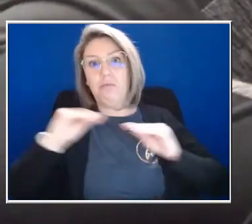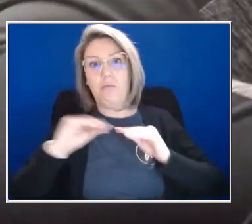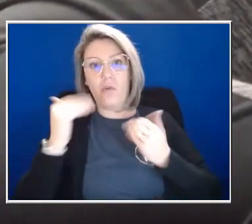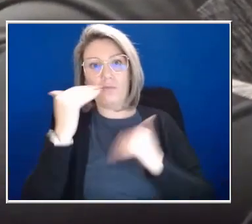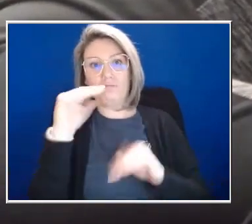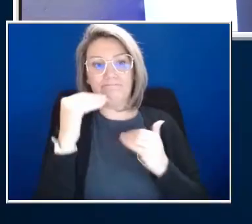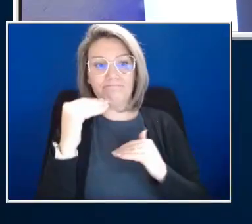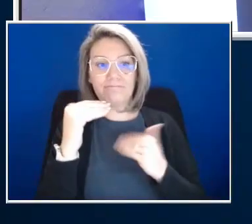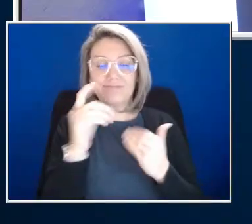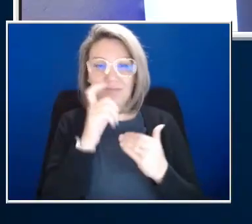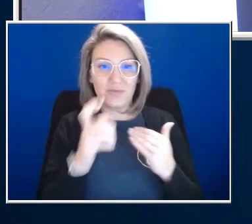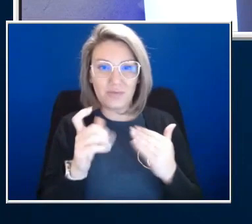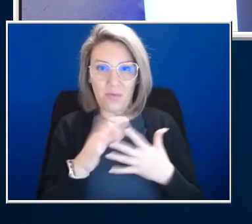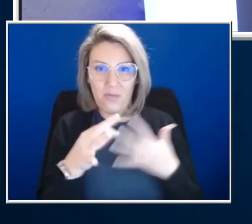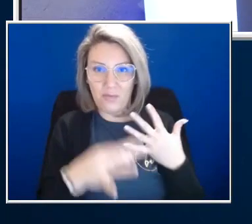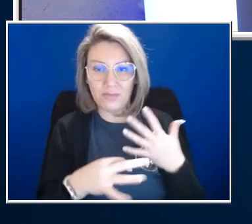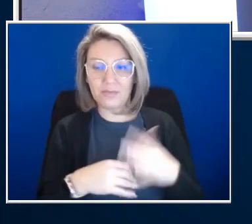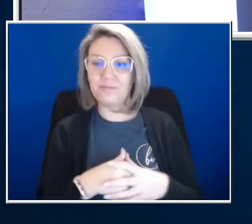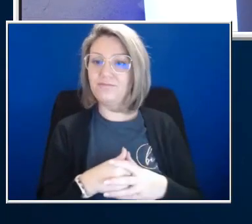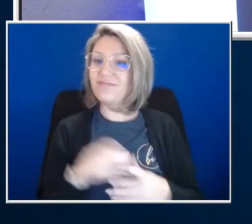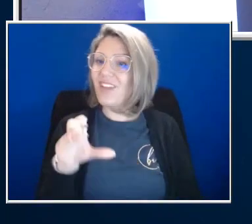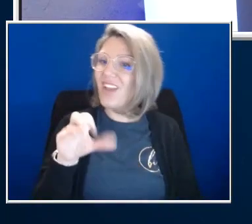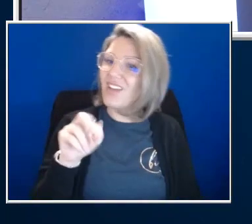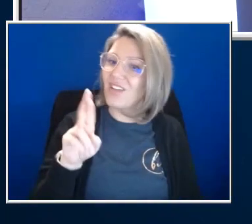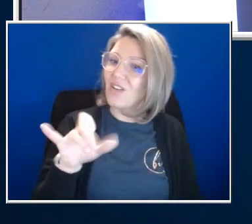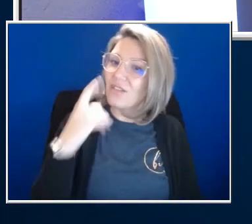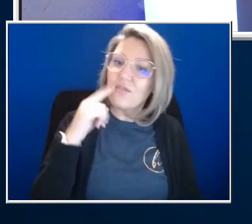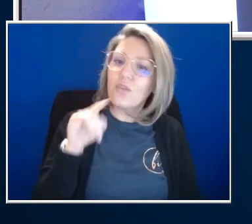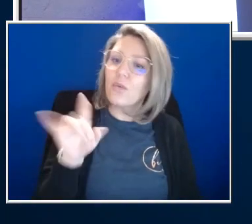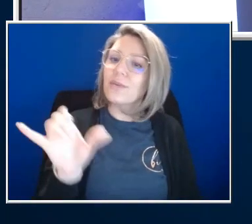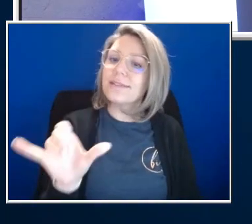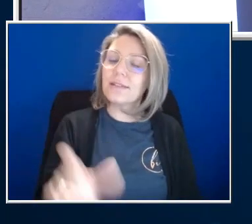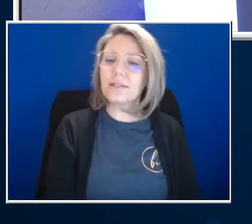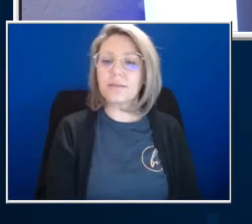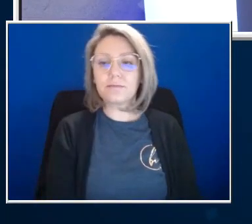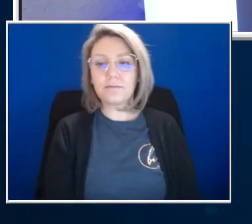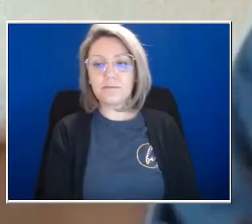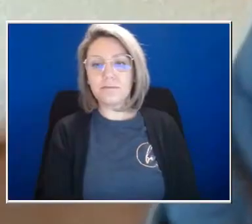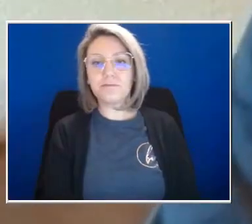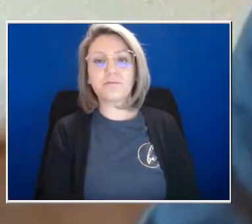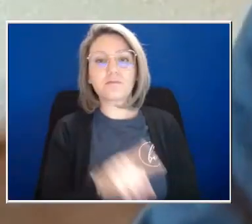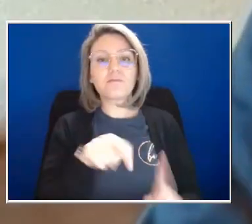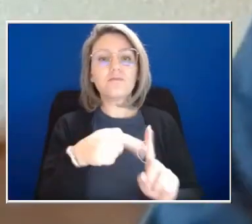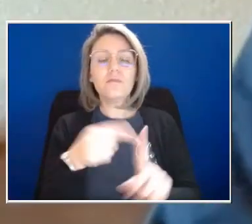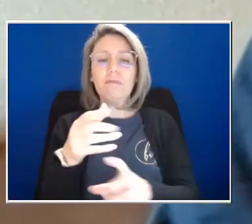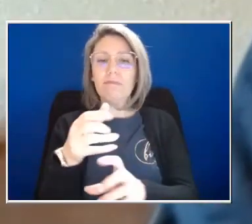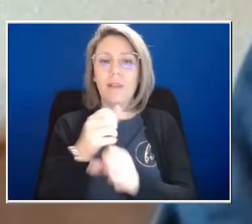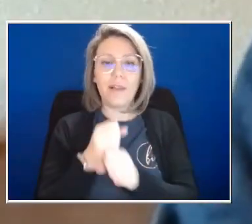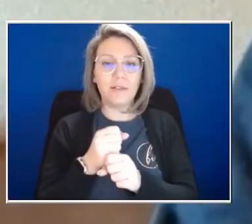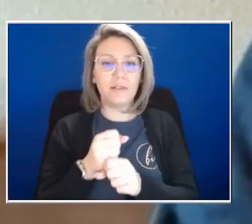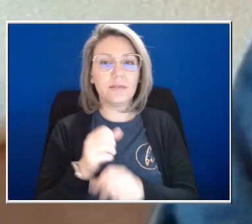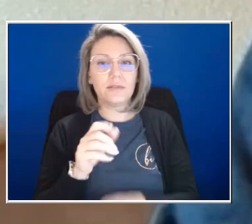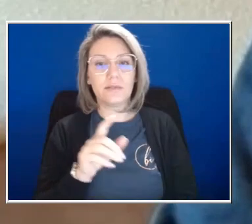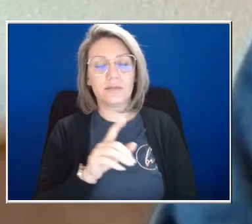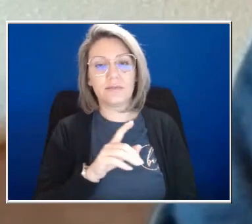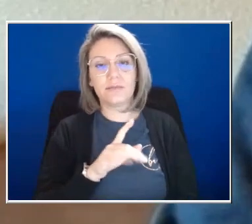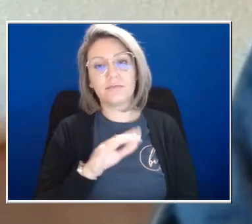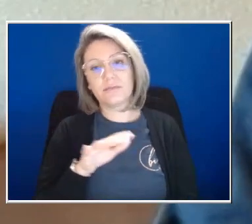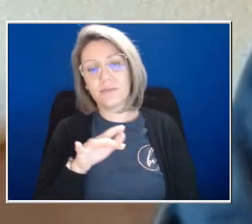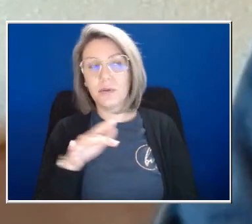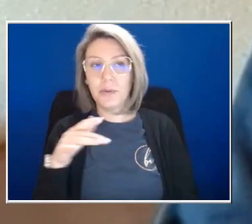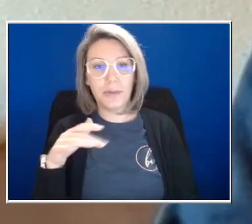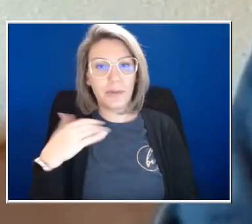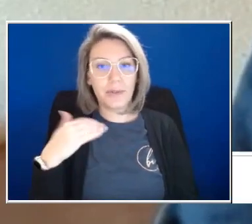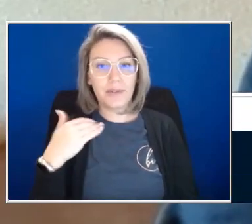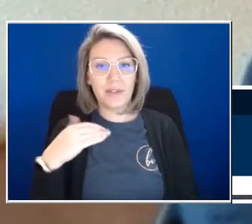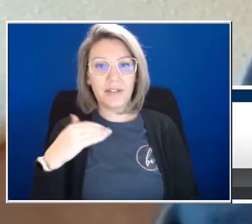choice. Corey, what was it like for you? When I got mine, I mean, I was very. There was two